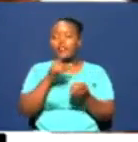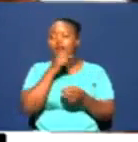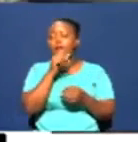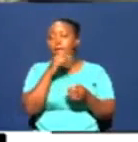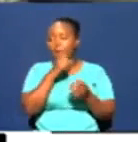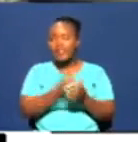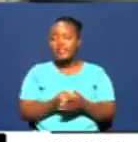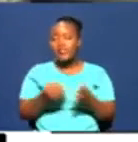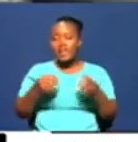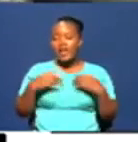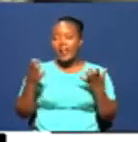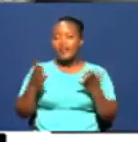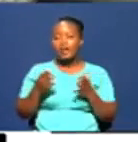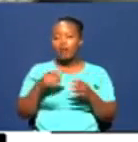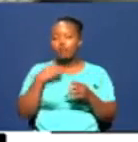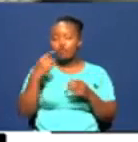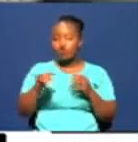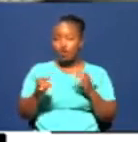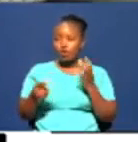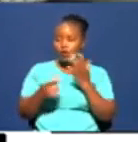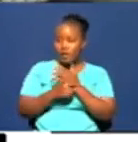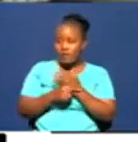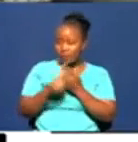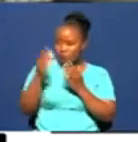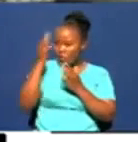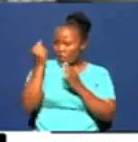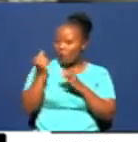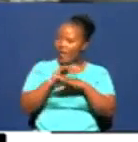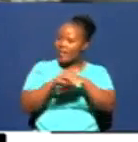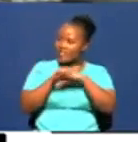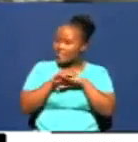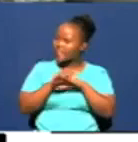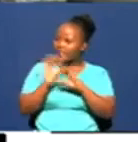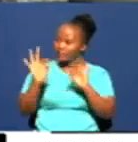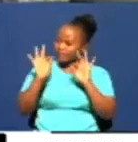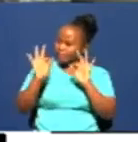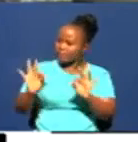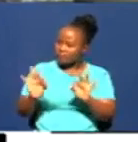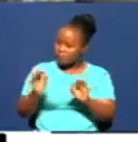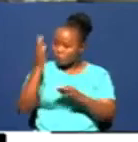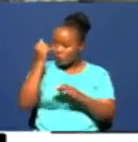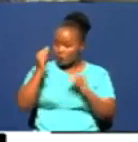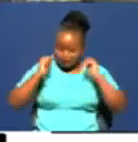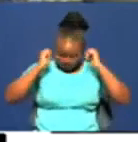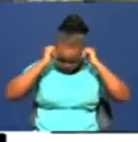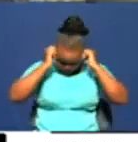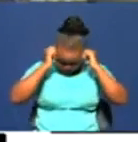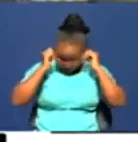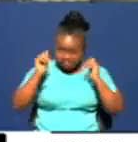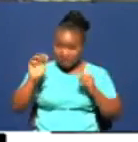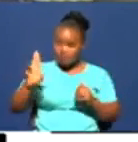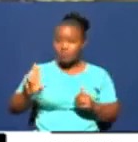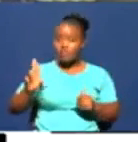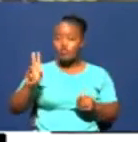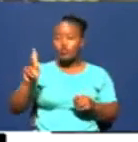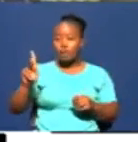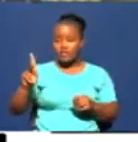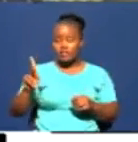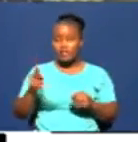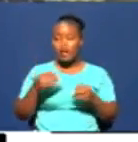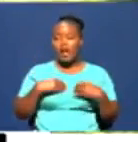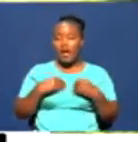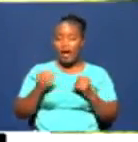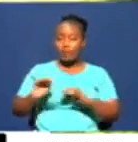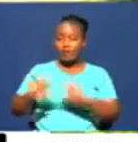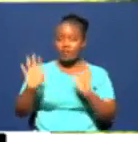of Kabetoshire owing to his English mannerism, having studied in the United Kingdom. He leaves behind three